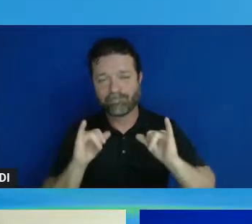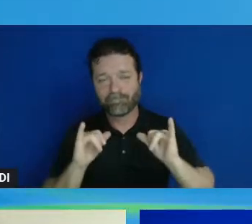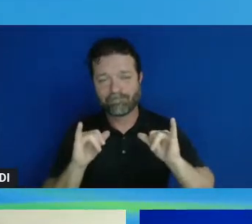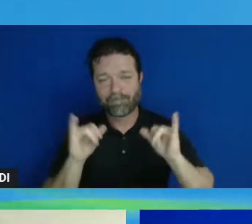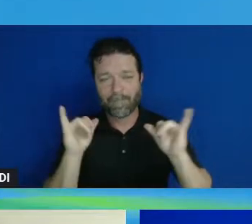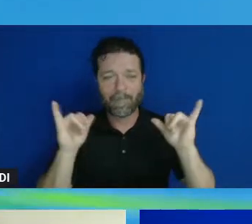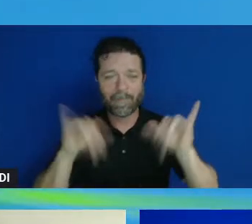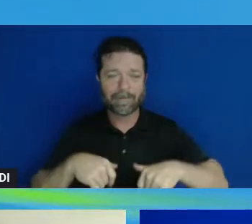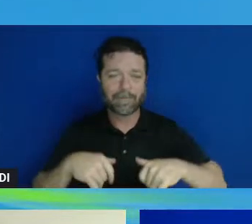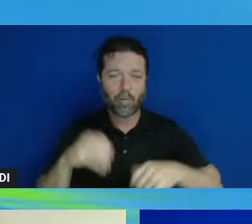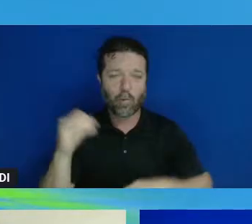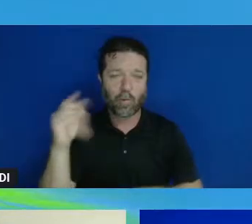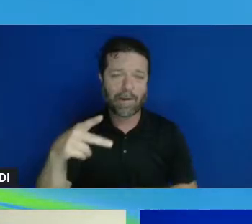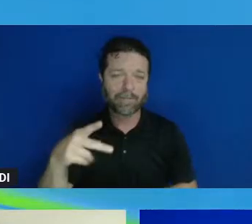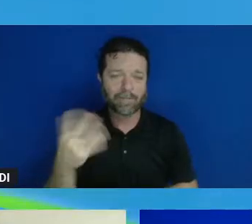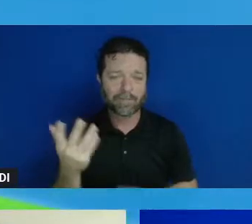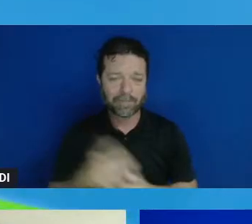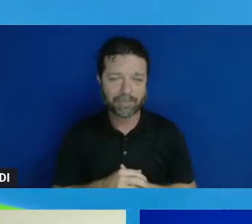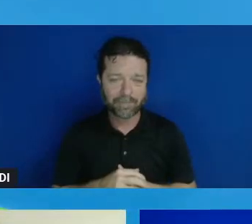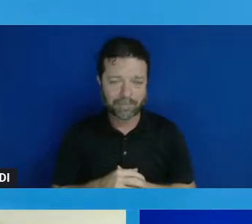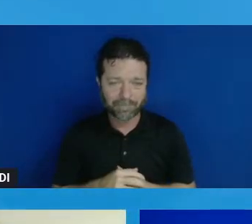Kevin, do you want to take a stab?